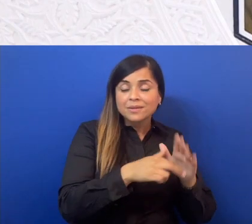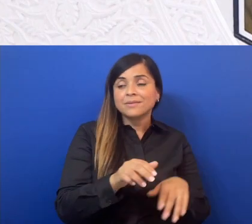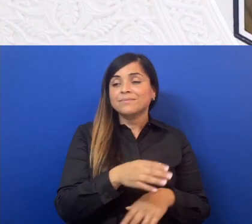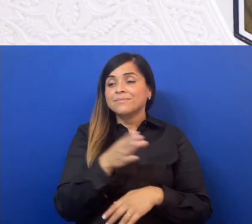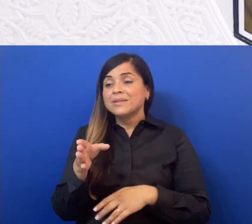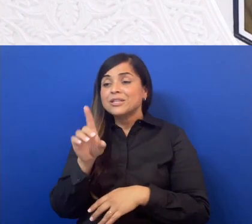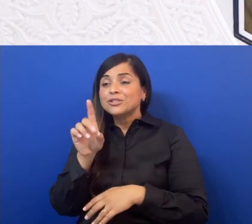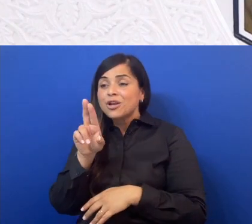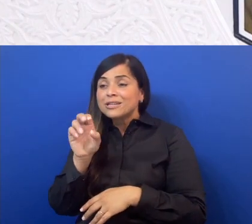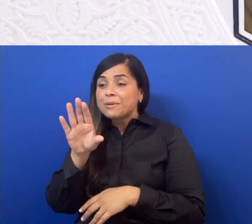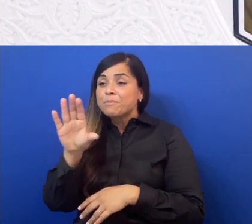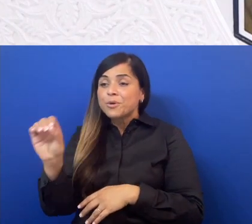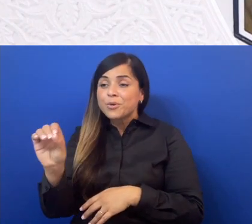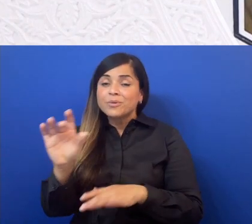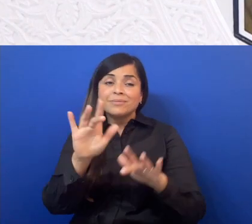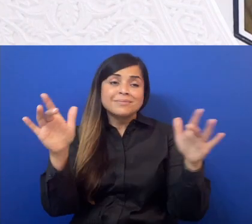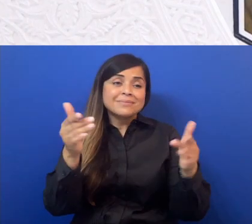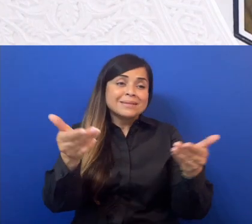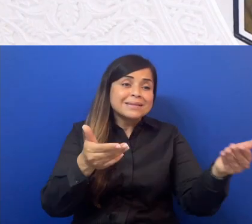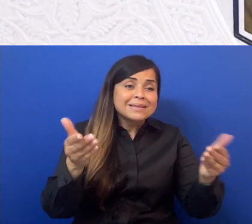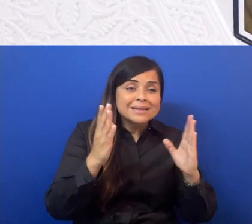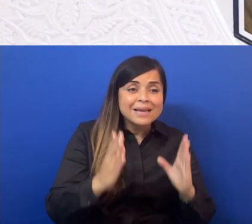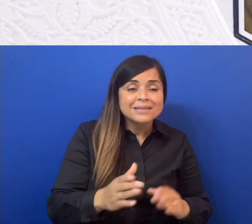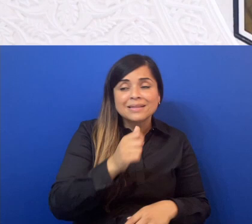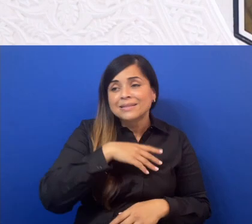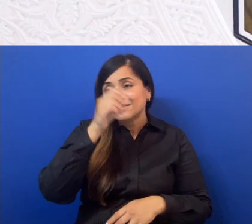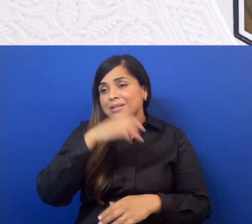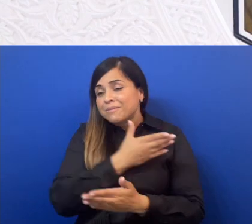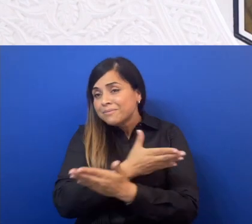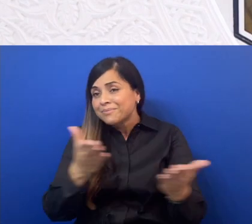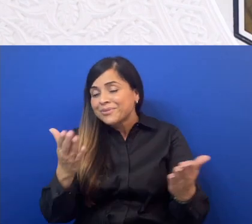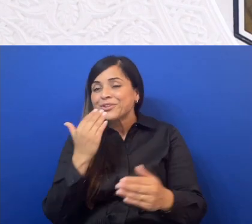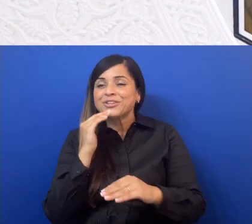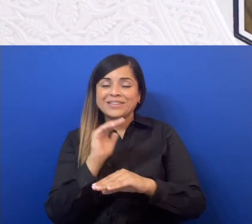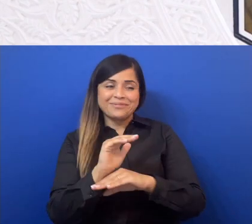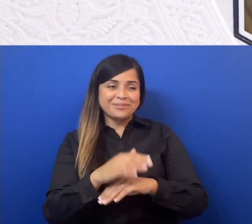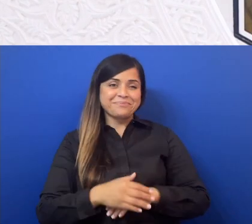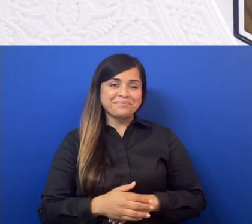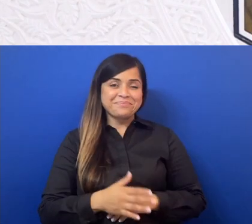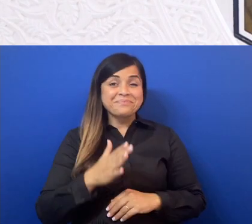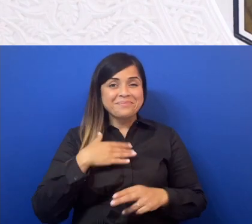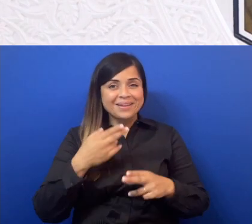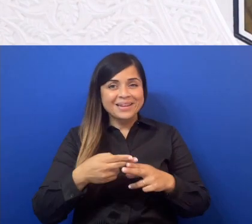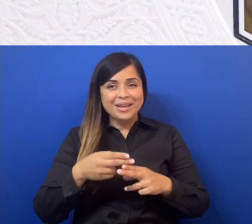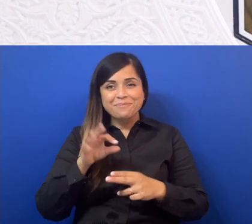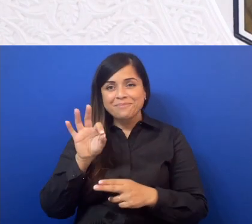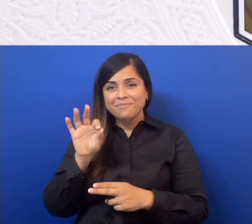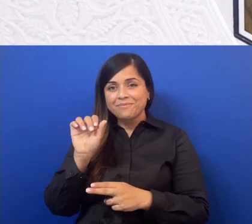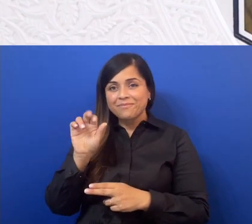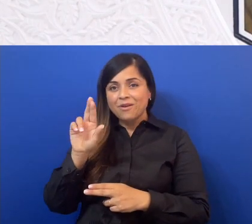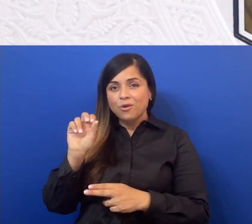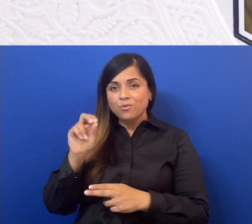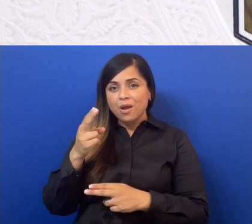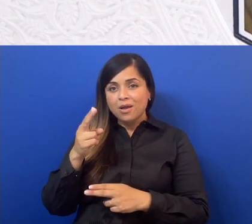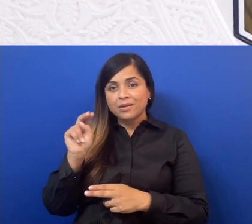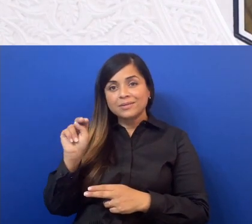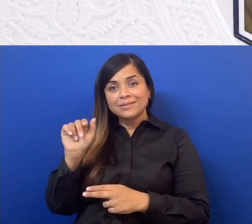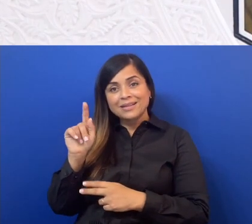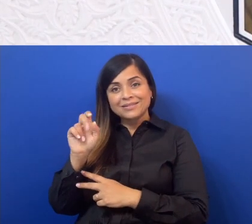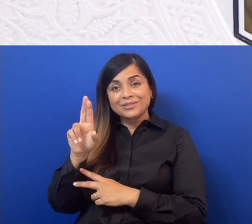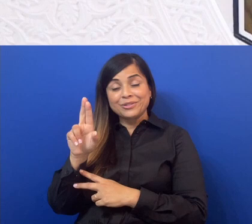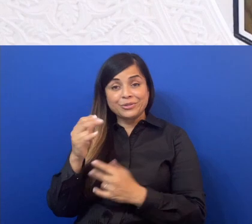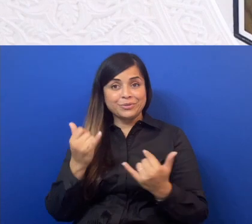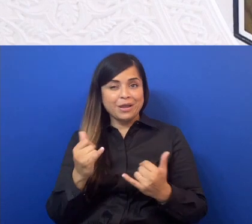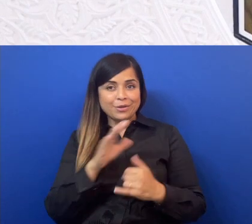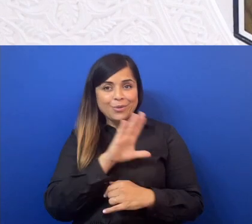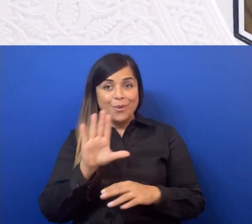the Ismaili Imamat, Dr. Mahmoud Eboo, distinguished guests, ladies and gentlemen, good evening. My name is Farah Nasser, and it is a